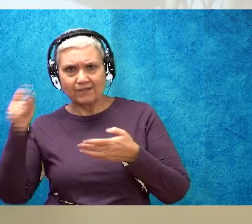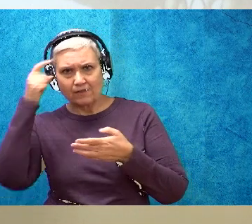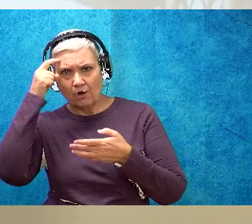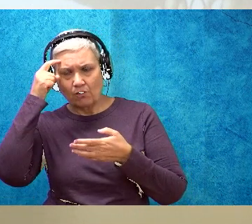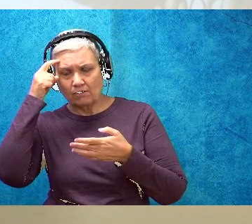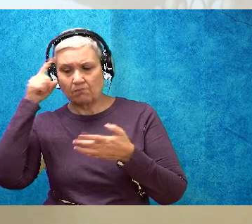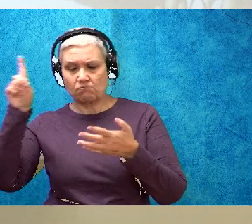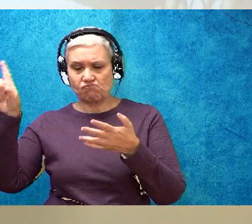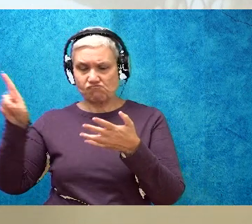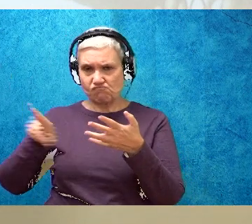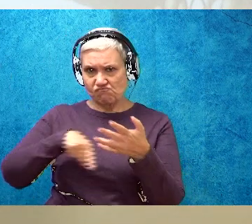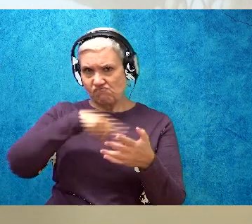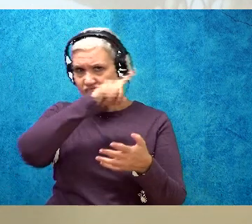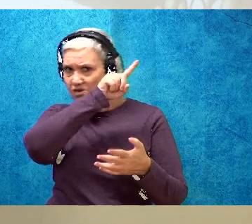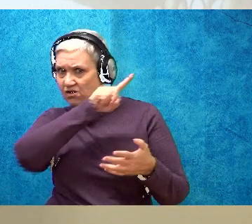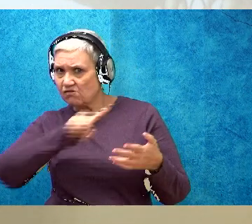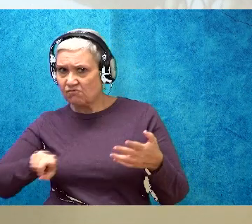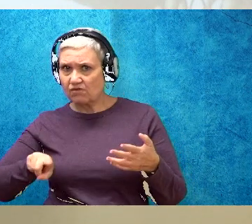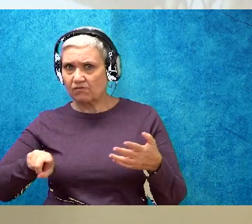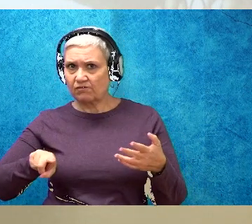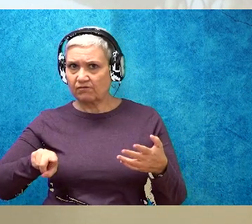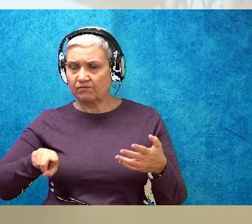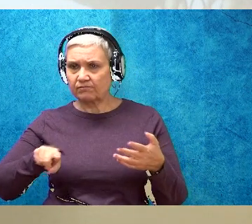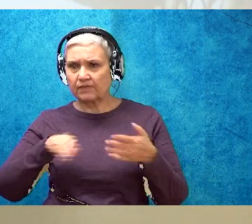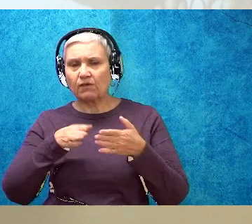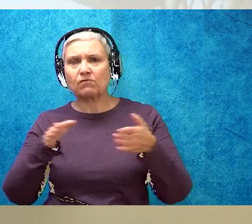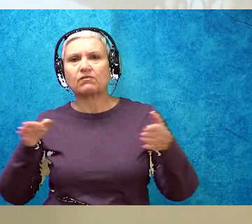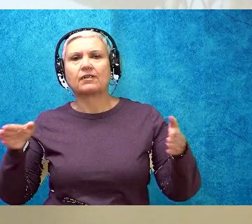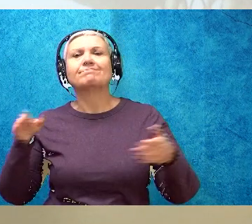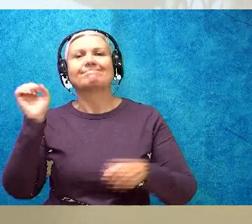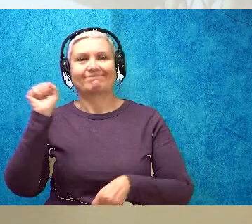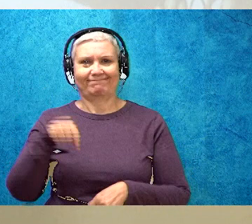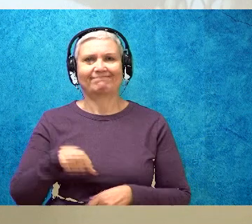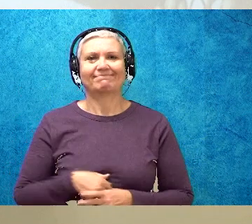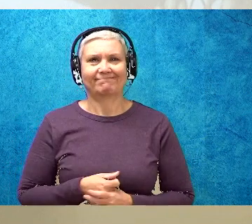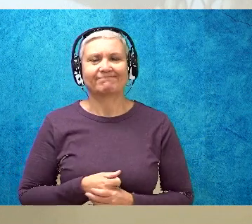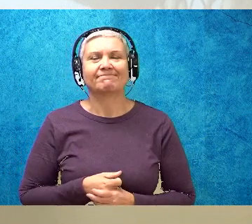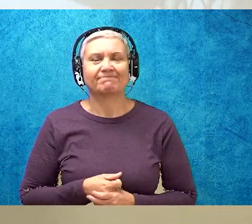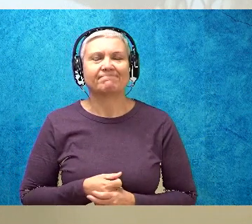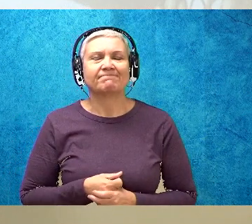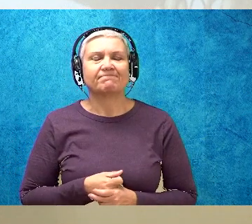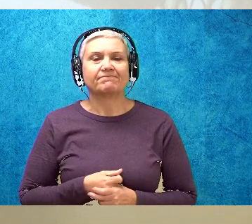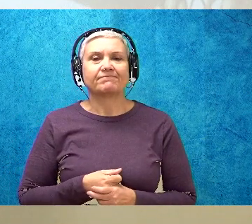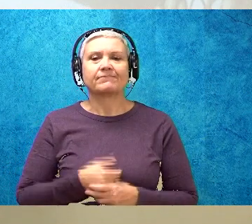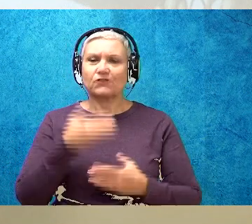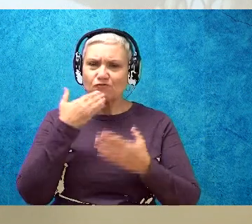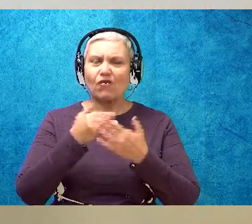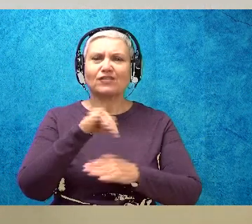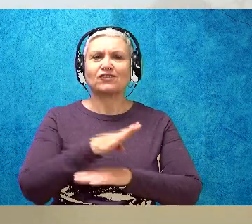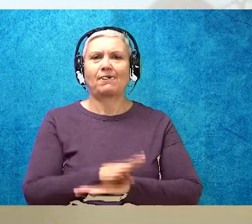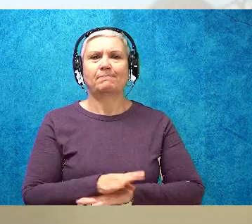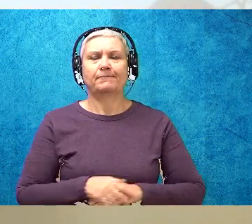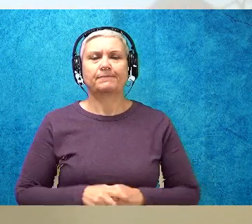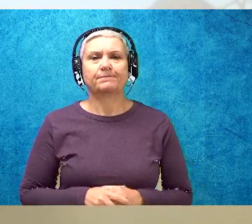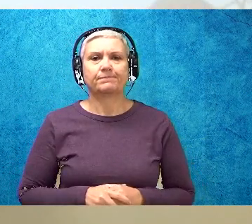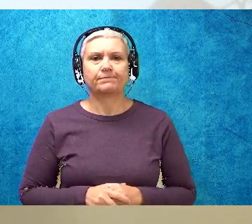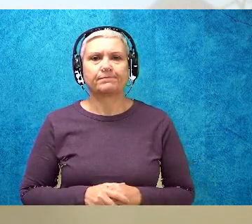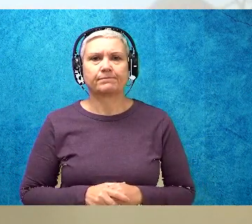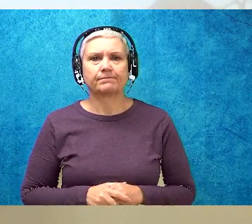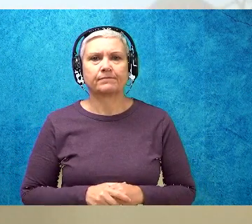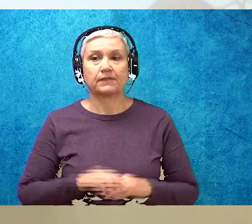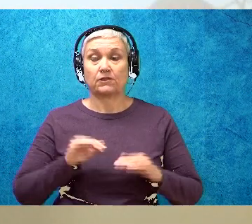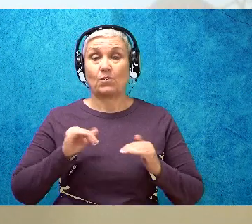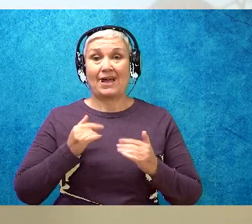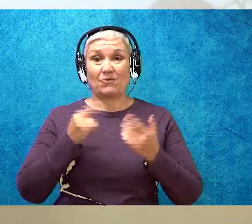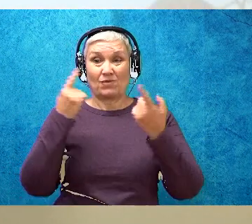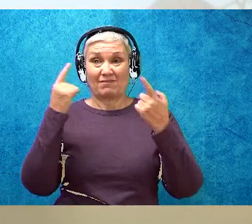it out and not make the theme very vague? Yes. All right? Good job. So how did we come to that